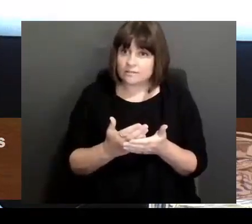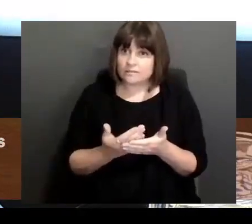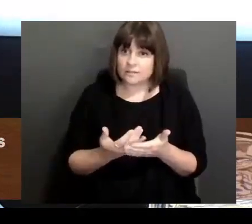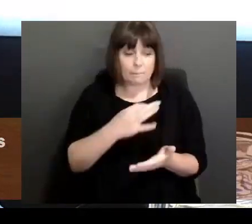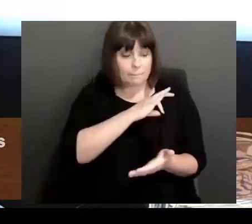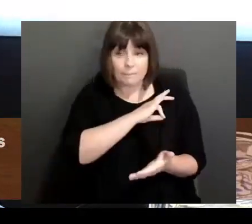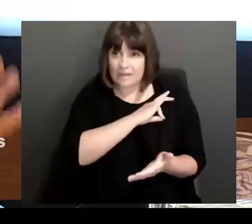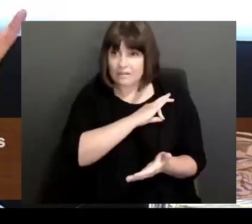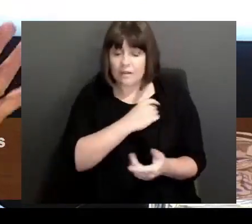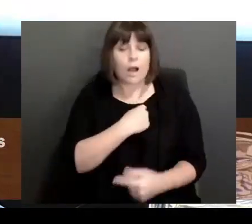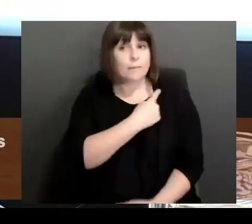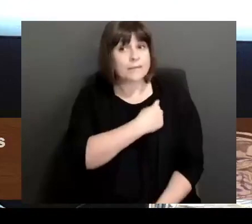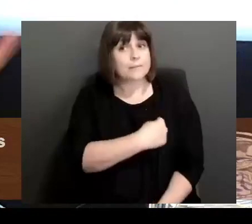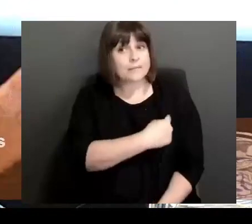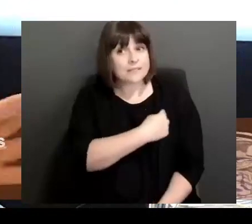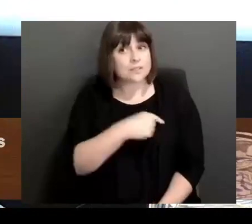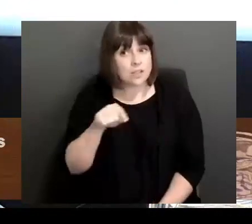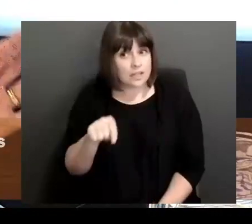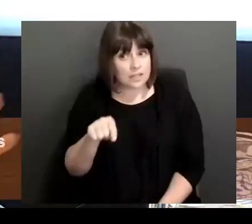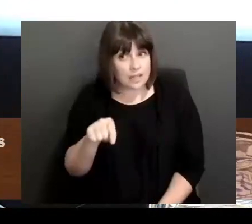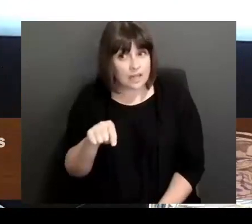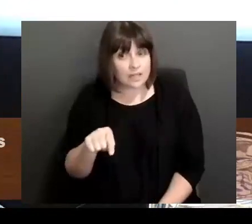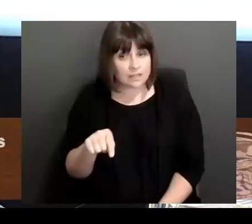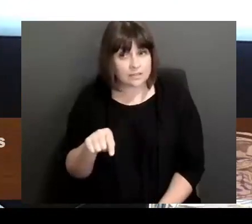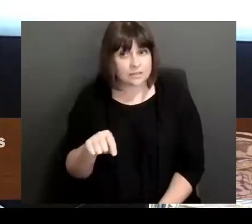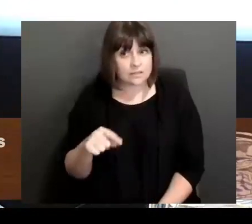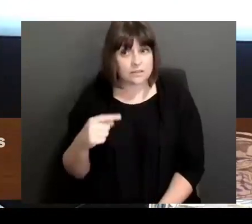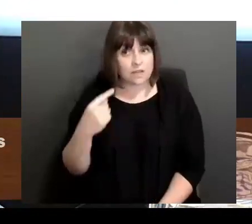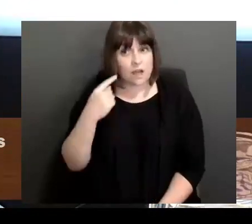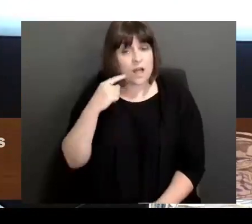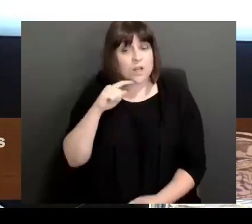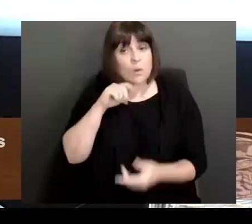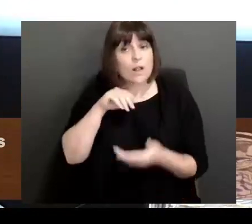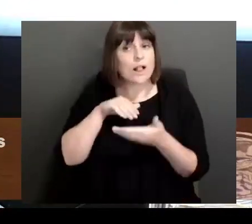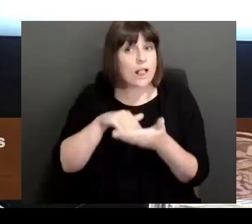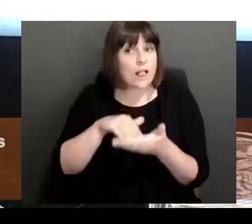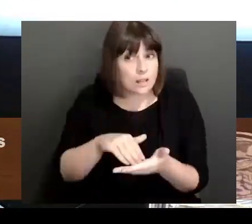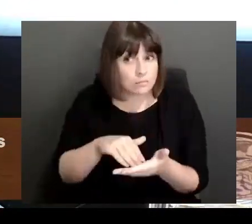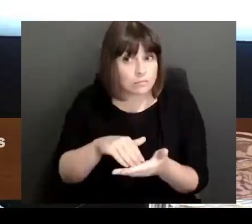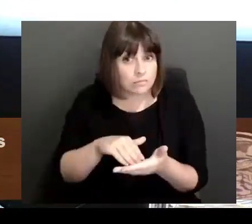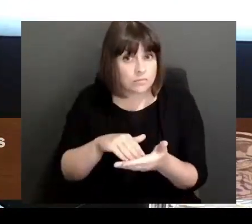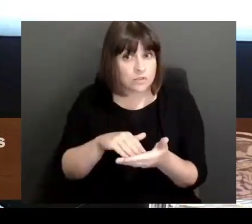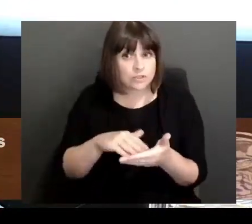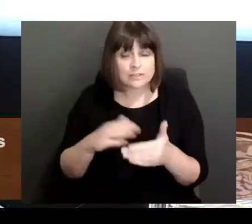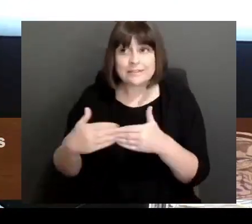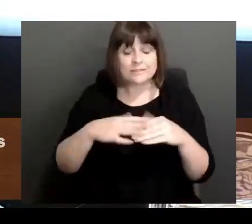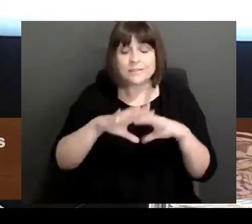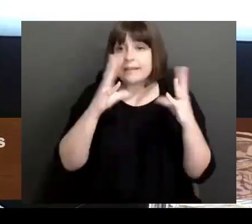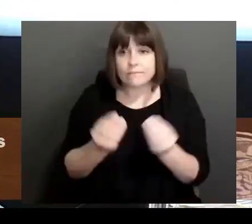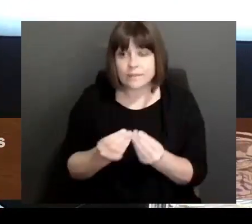will go some way. I'm not saying that it's going to be solving everything, but it will go, I think, some way